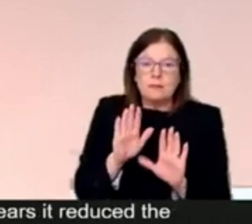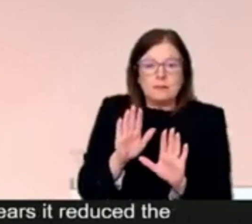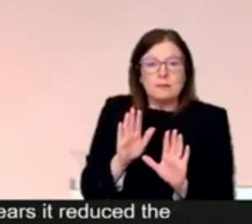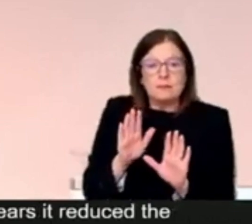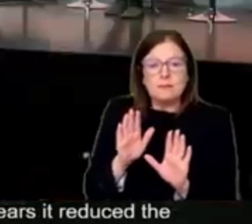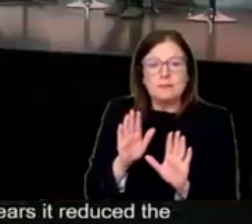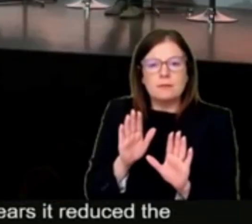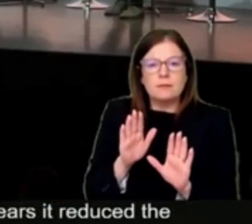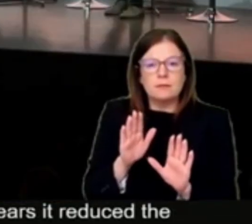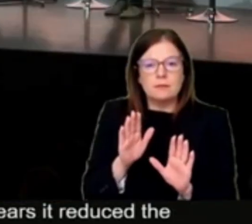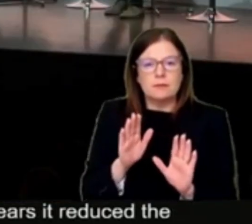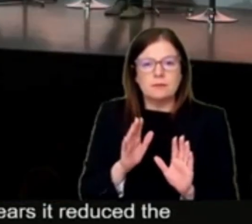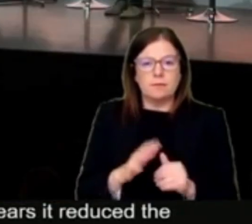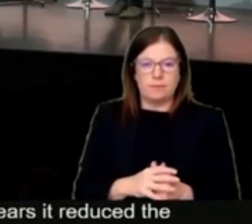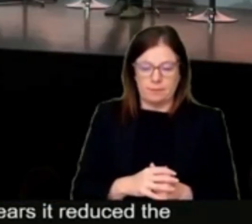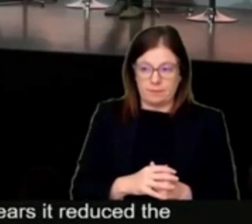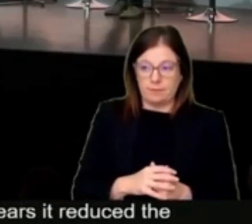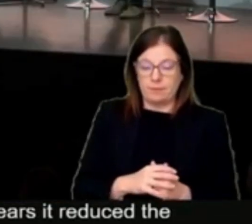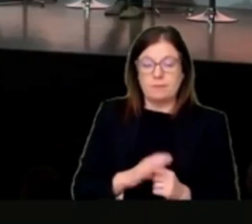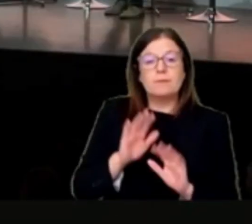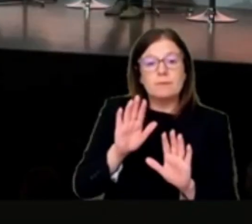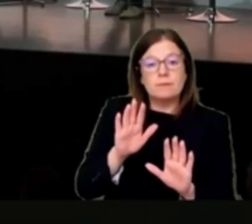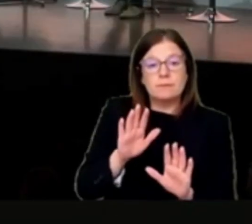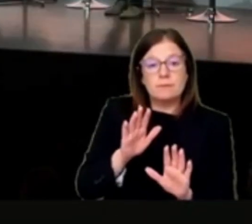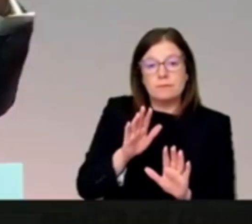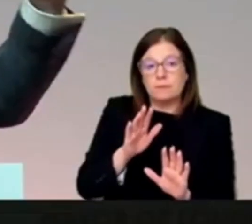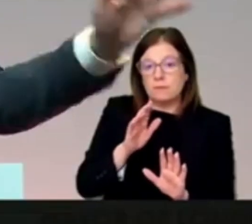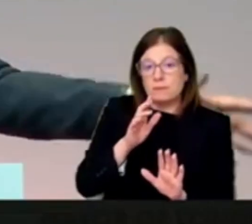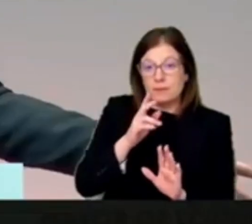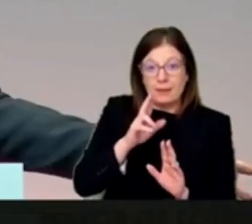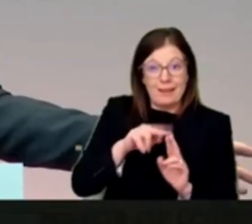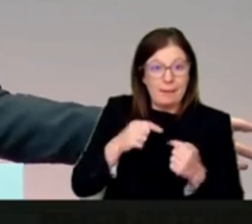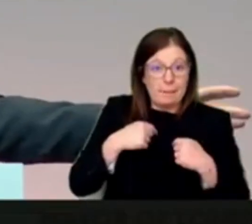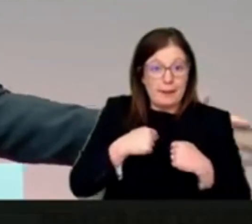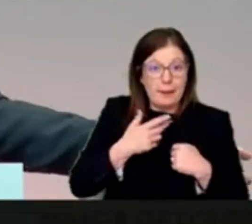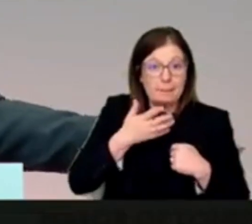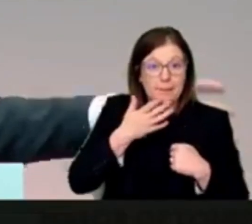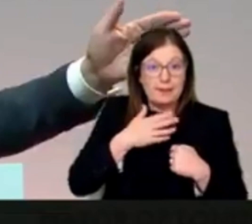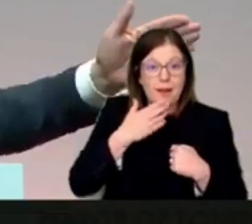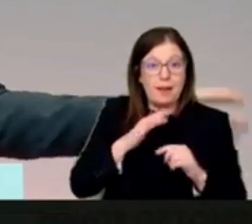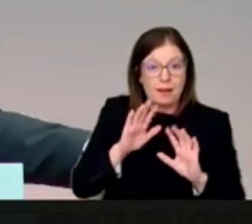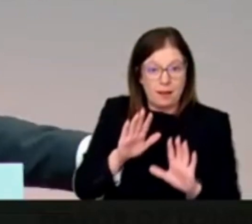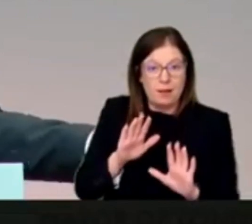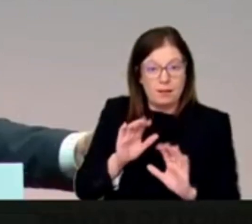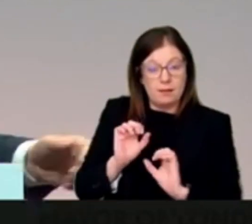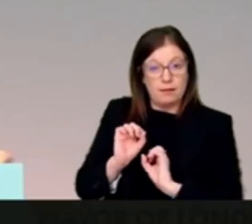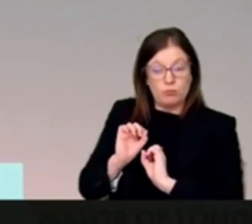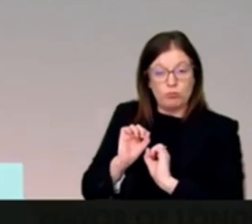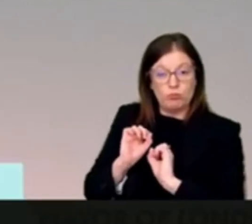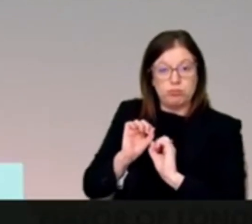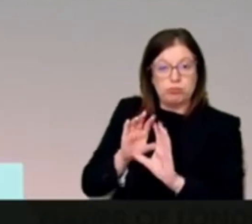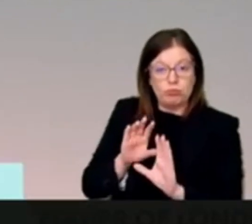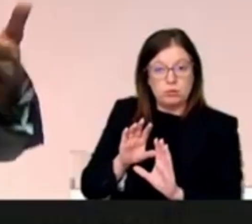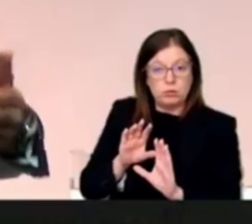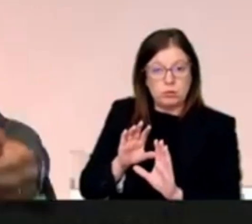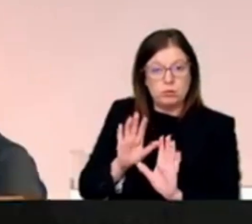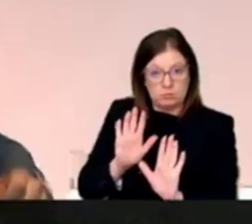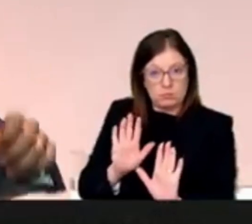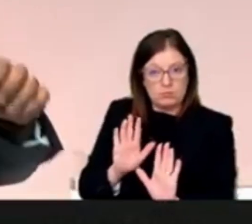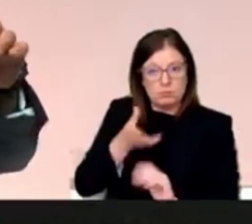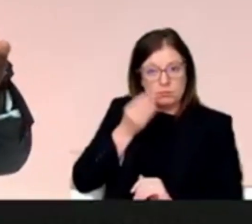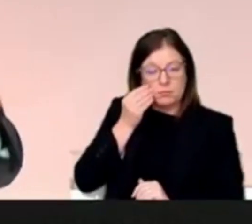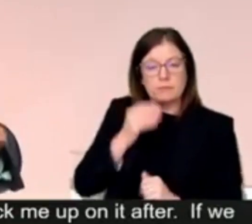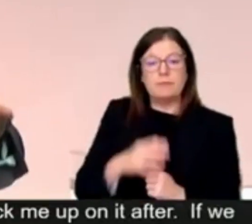Let me handle things, all right? And then if I get it wrong, you can pick me up on it afterwards. But if we can't hear what he's had to say, then you can't start picking holes in it. But it also led